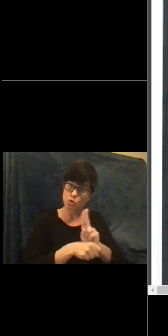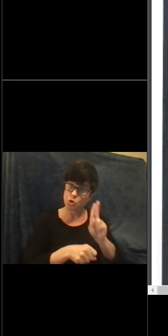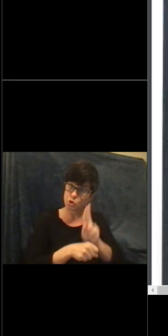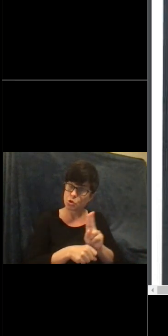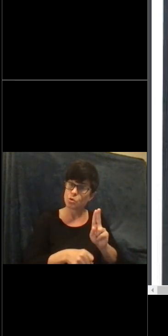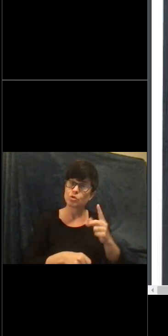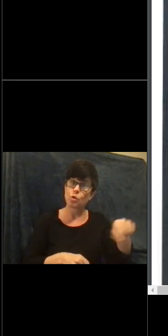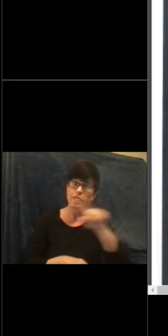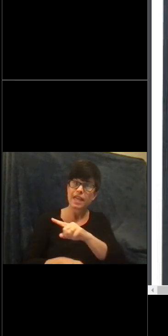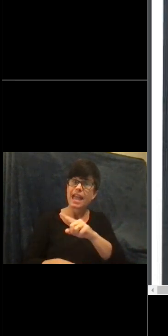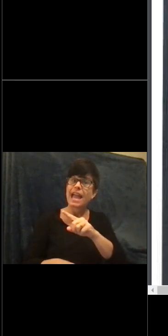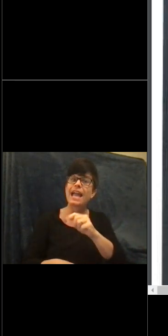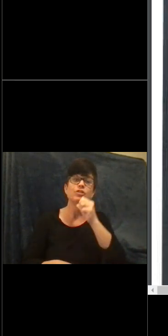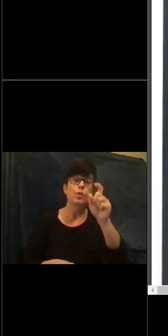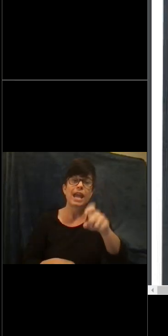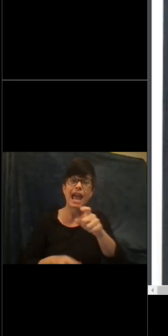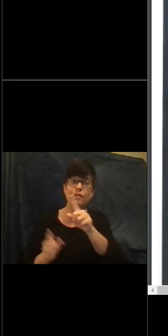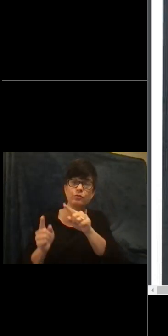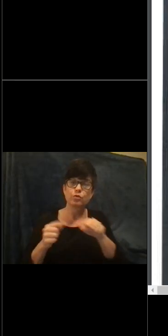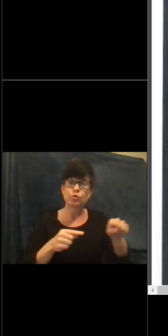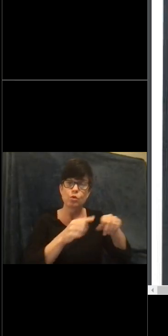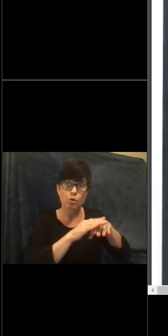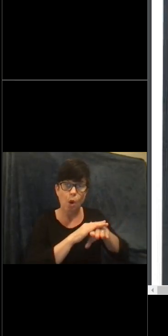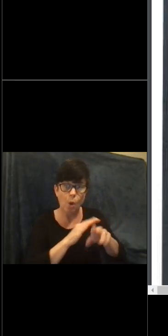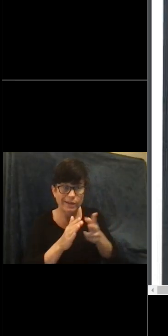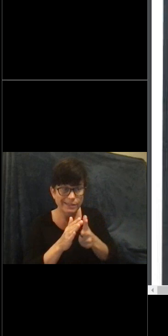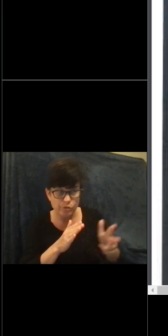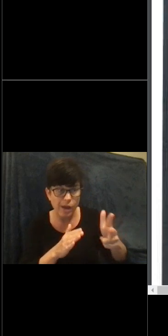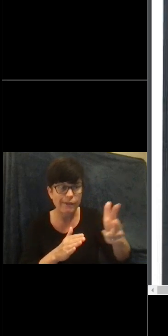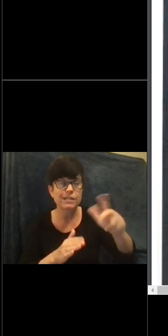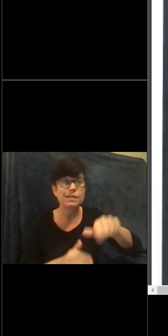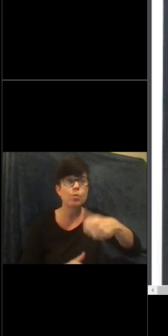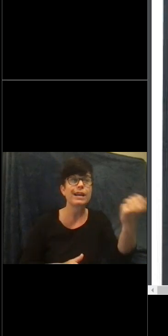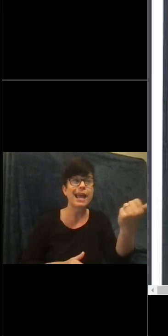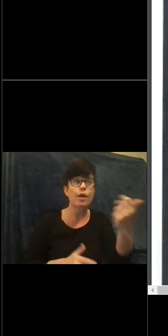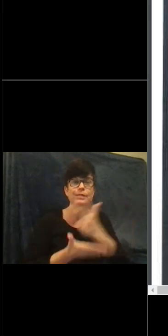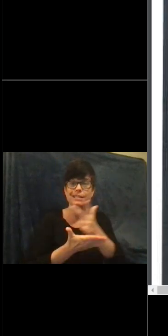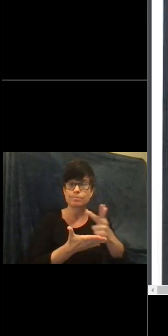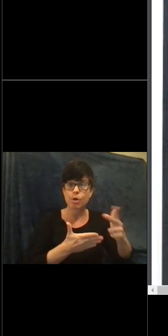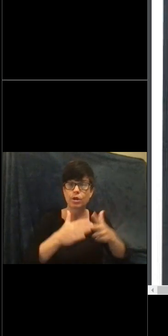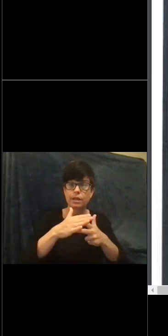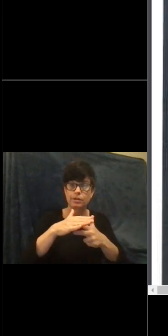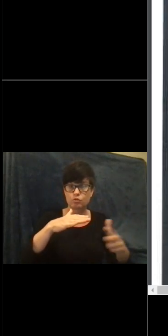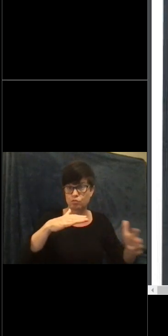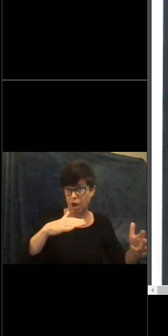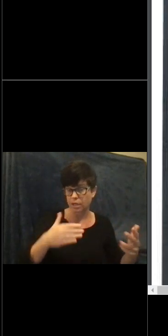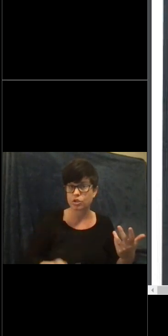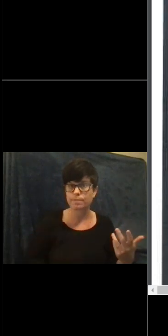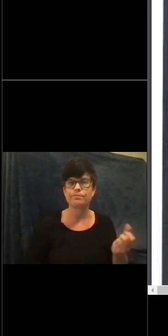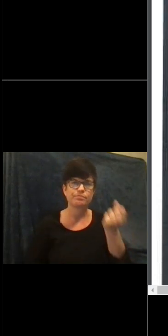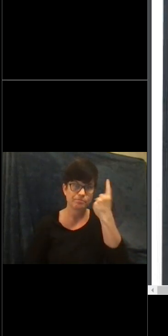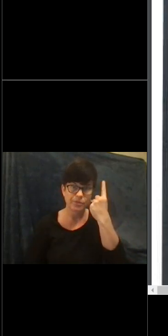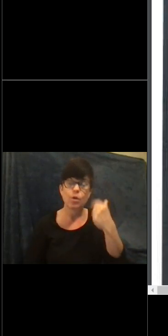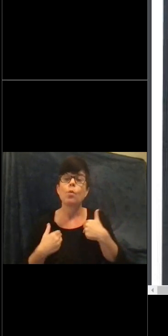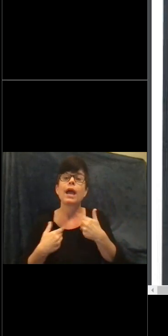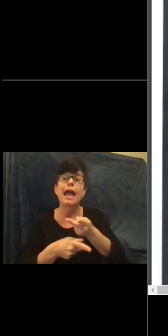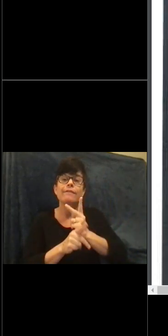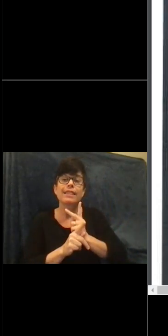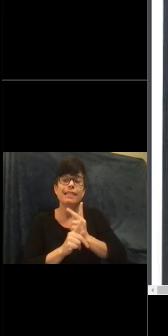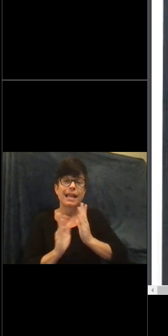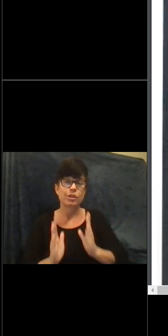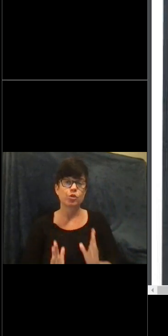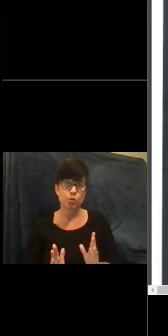obviously not ideal. So we can look at all of that. And it may be, you know, we have a lender on this